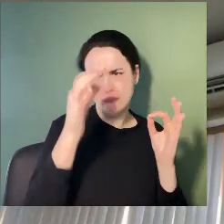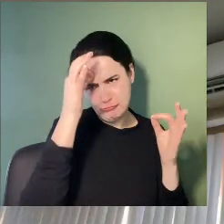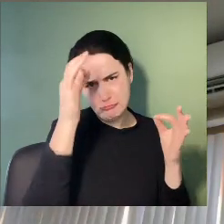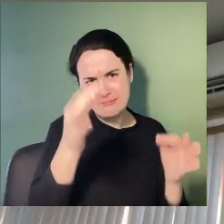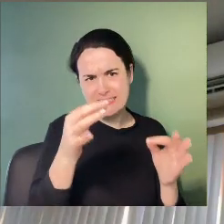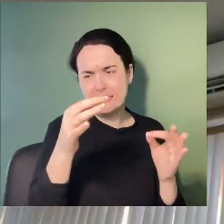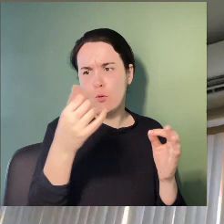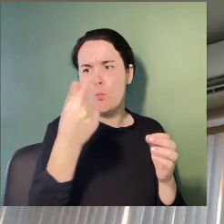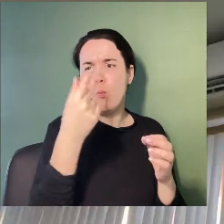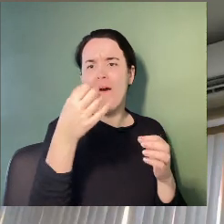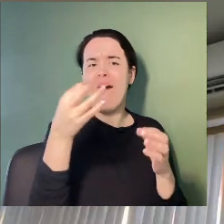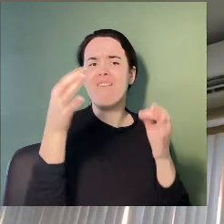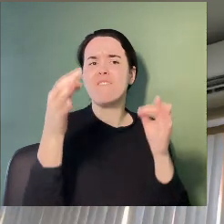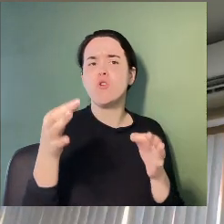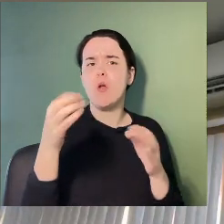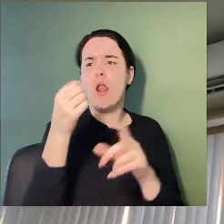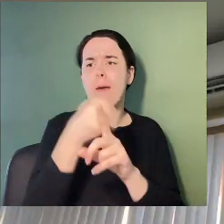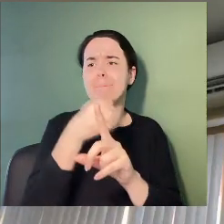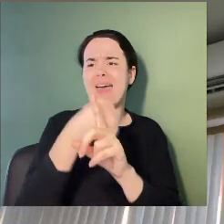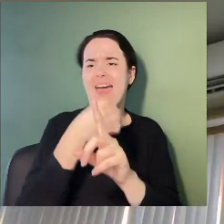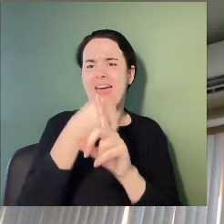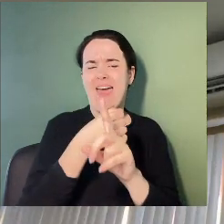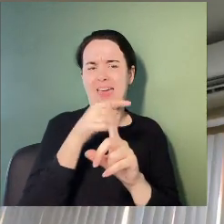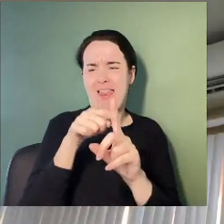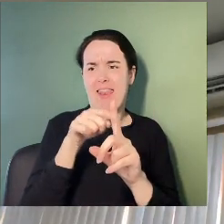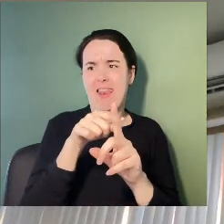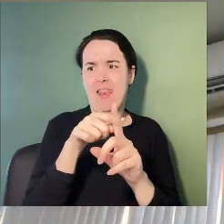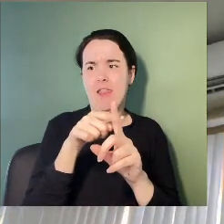campaign politically. So that was an outcome.